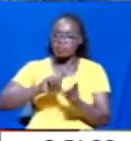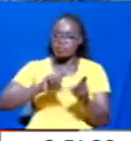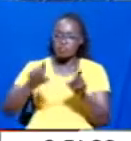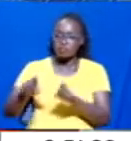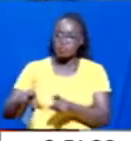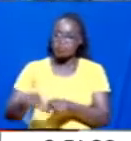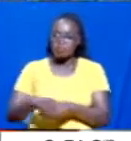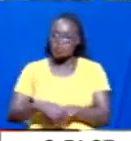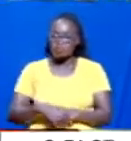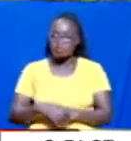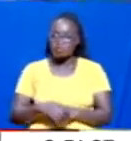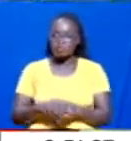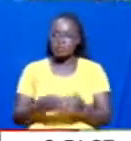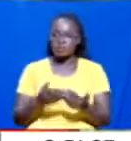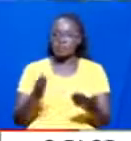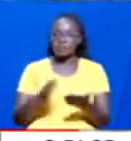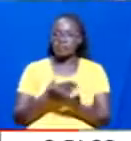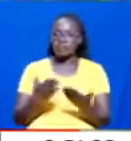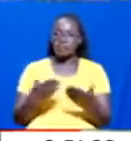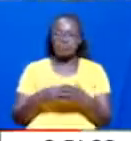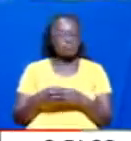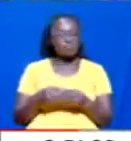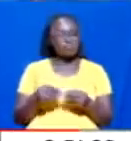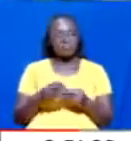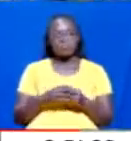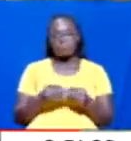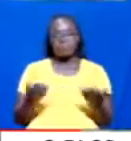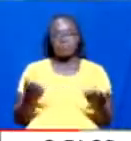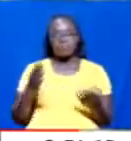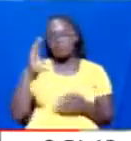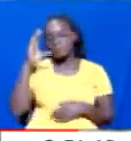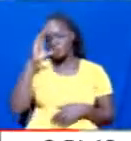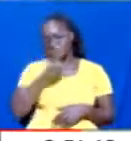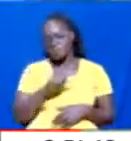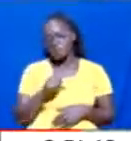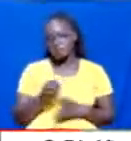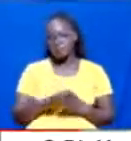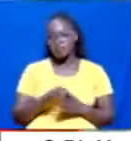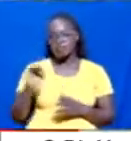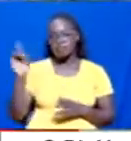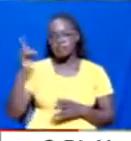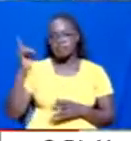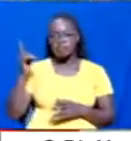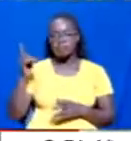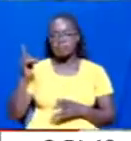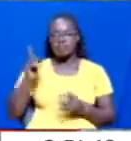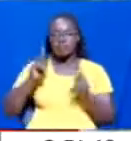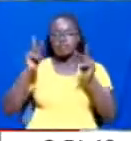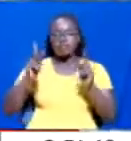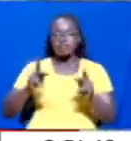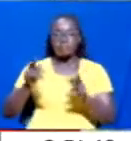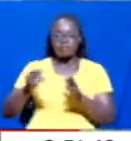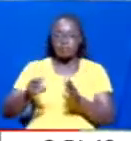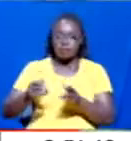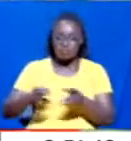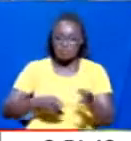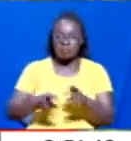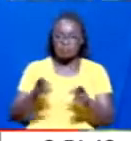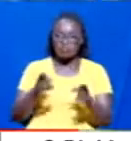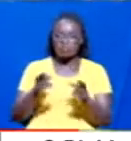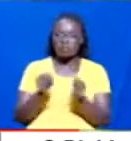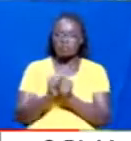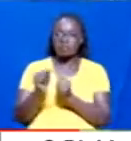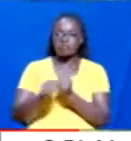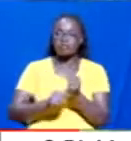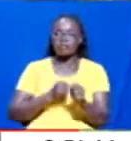Now, these are some of the comforts that has been missing on the Nairobi-Kisumu route. Rail transport for 15 years